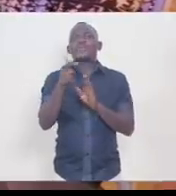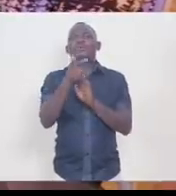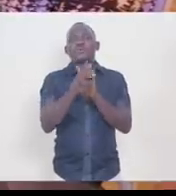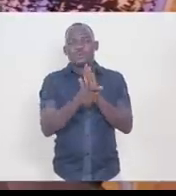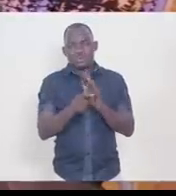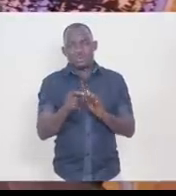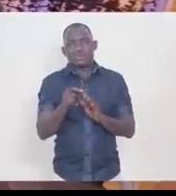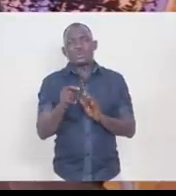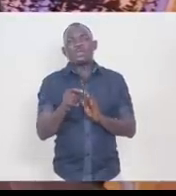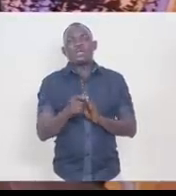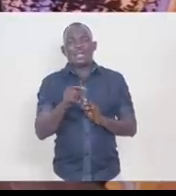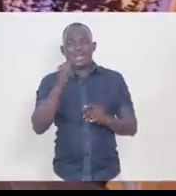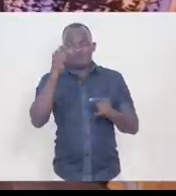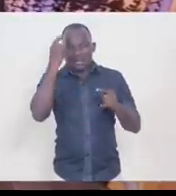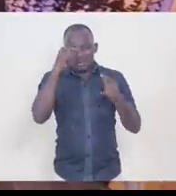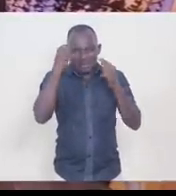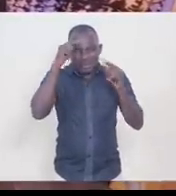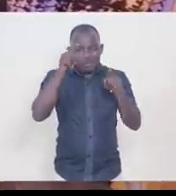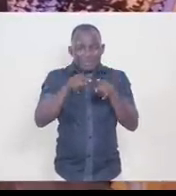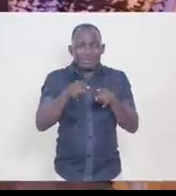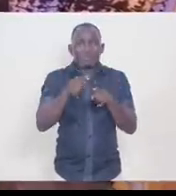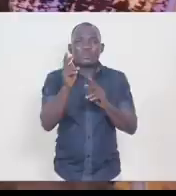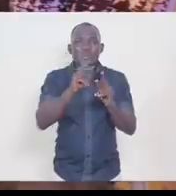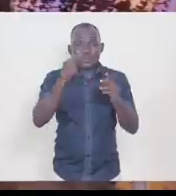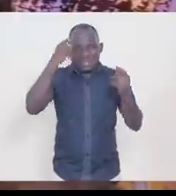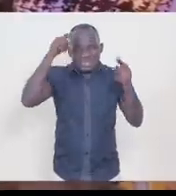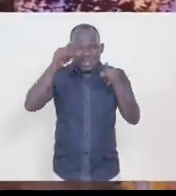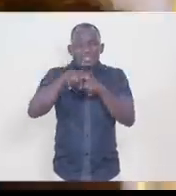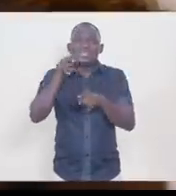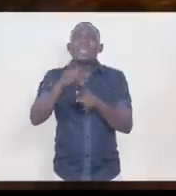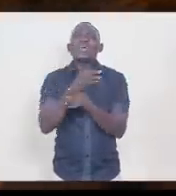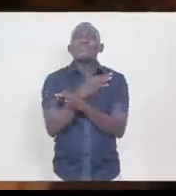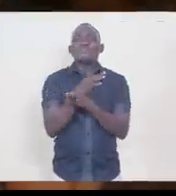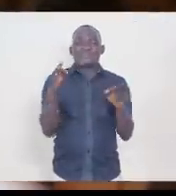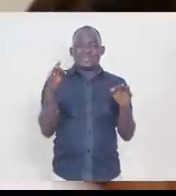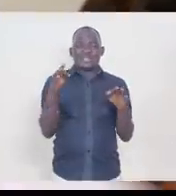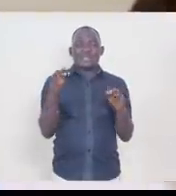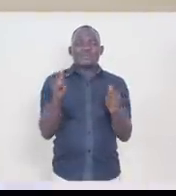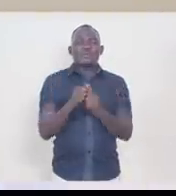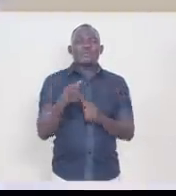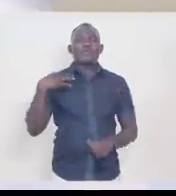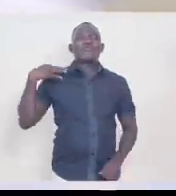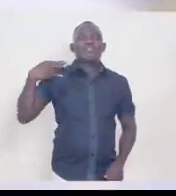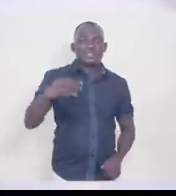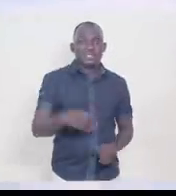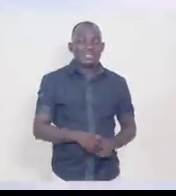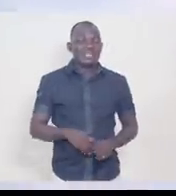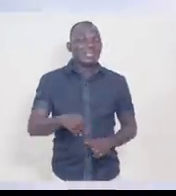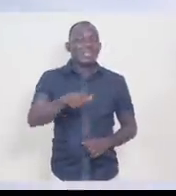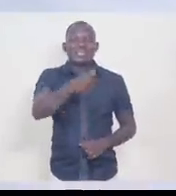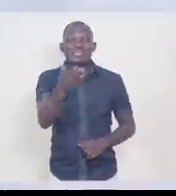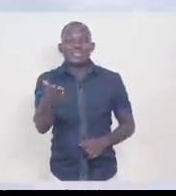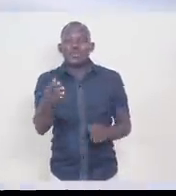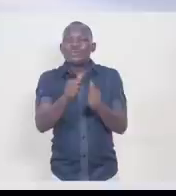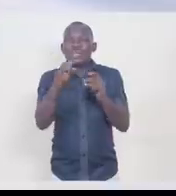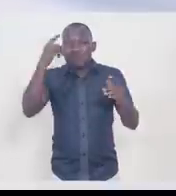you, consent should be freely, fully, and voluntarily given. Anything short